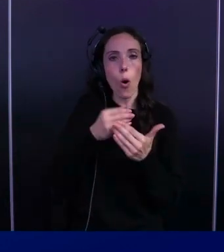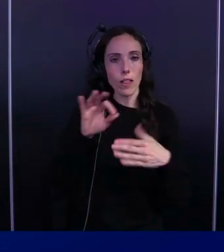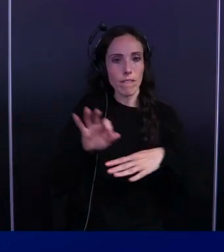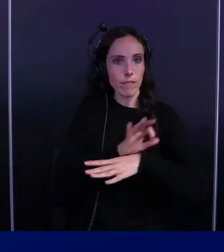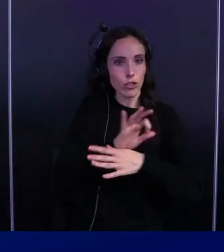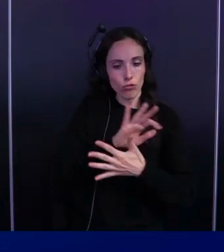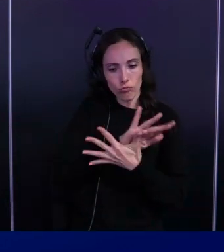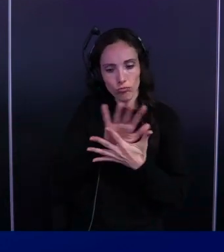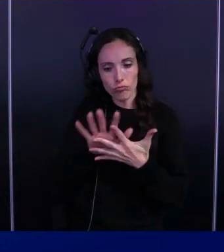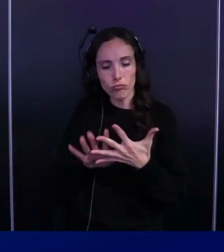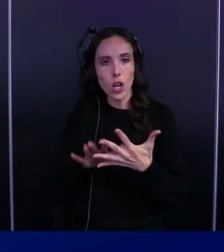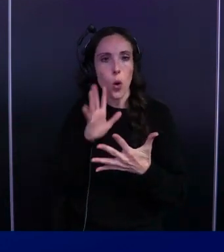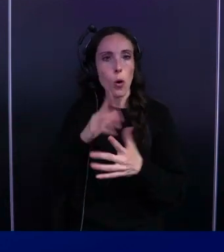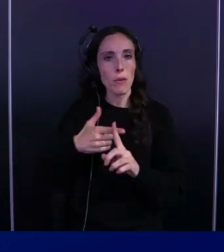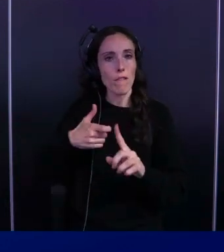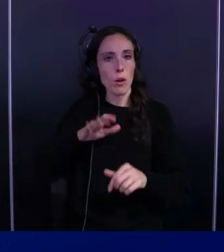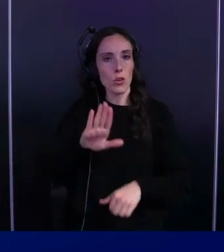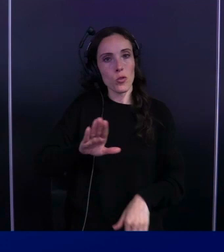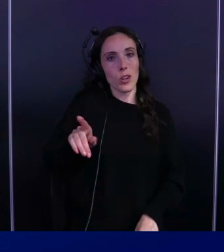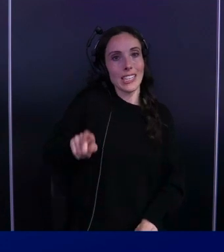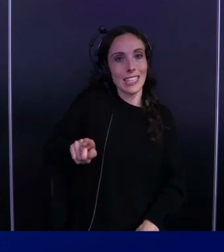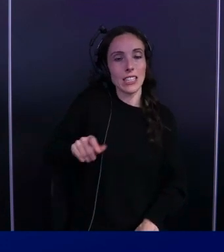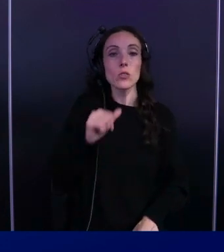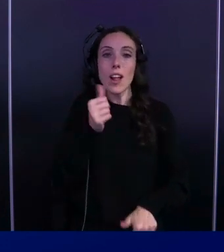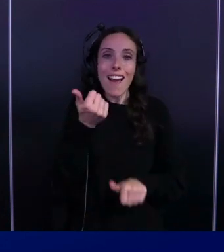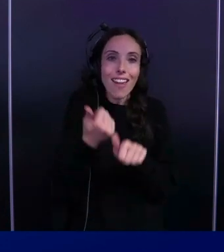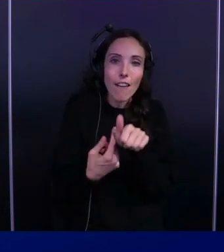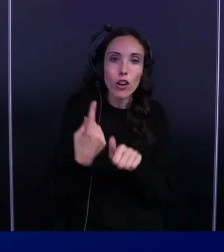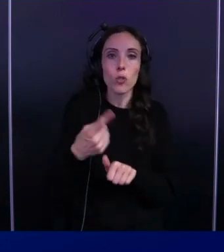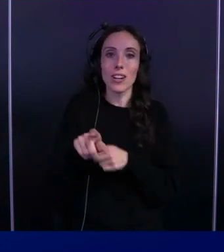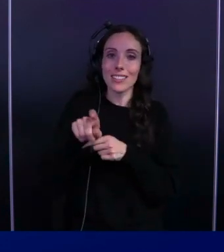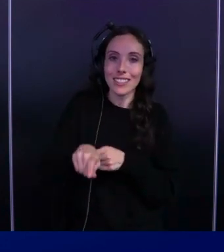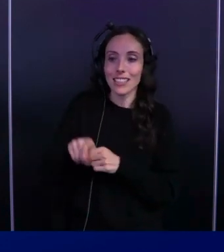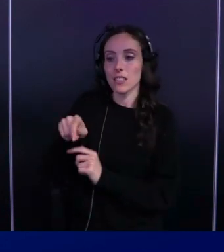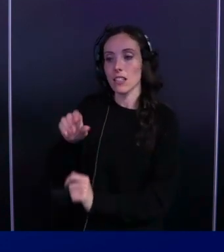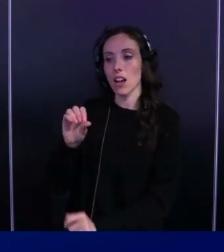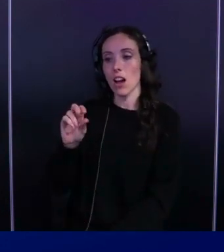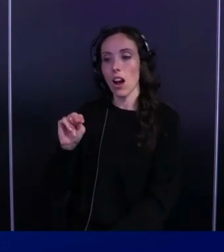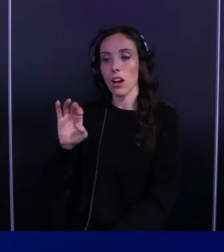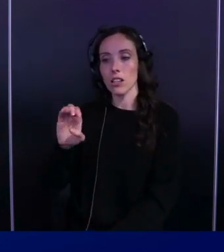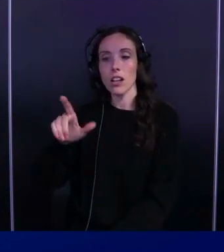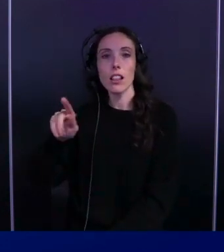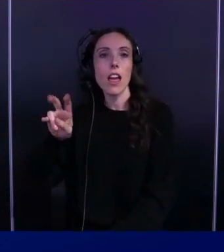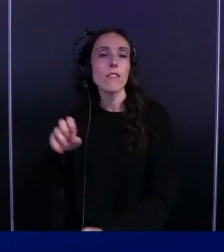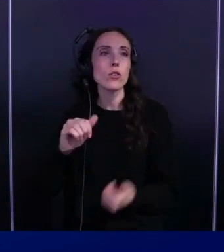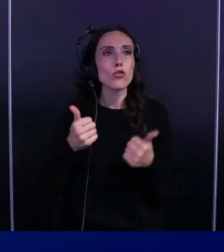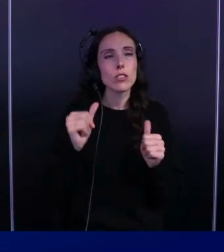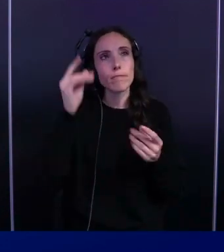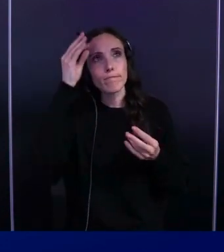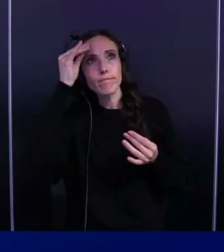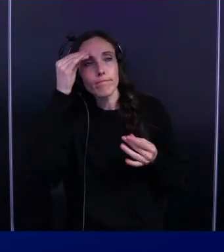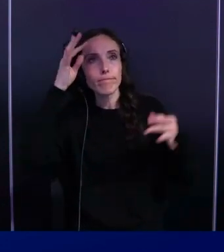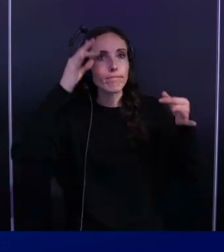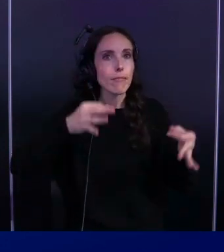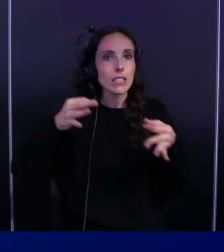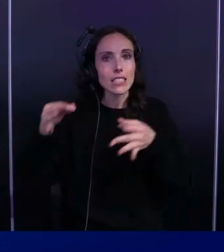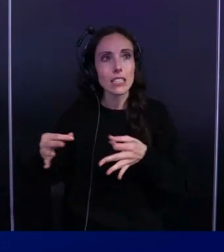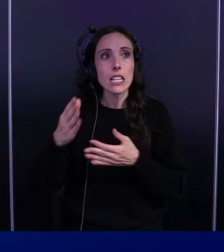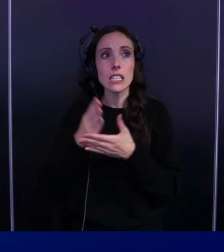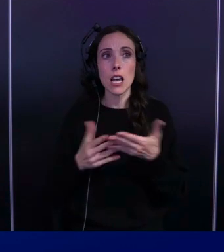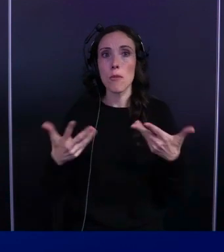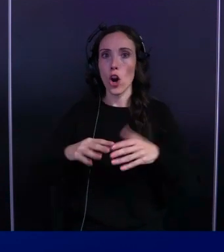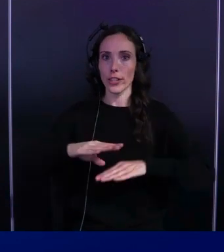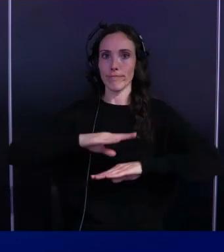derive from that specific need. So not everybody needs something like enclaves. So think carefully as you make your choices. Some of it is already fulfilled